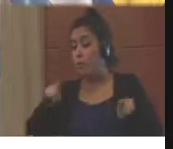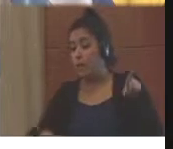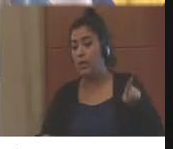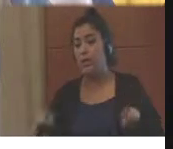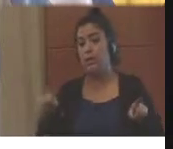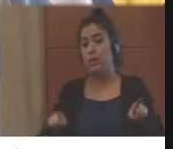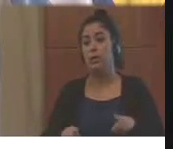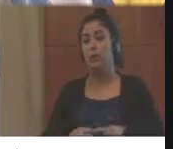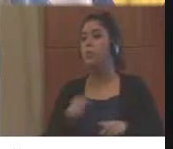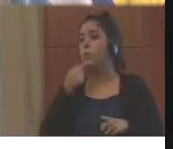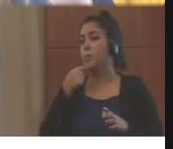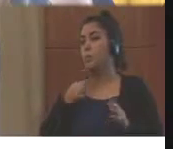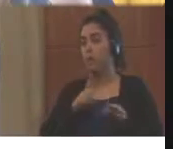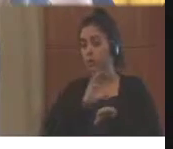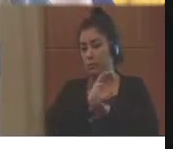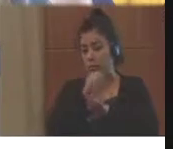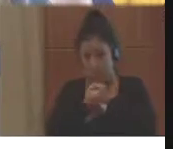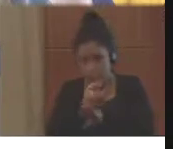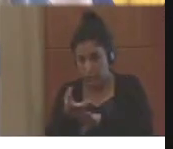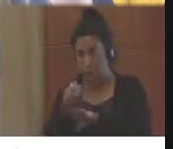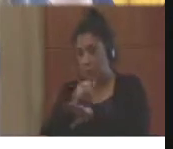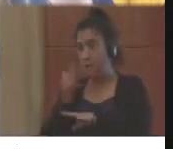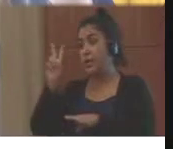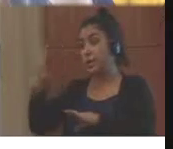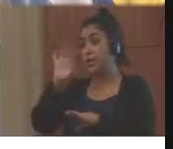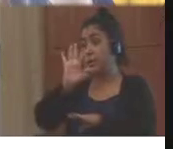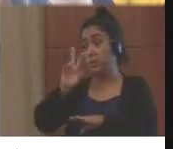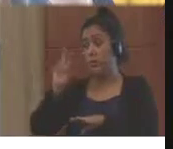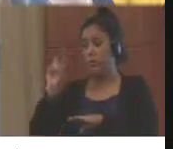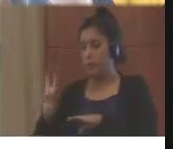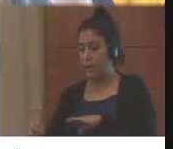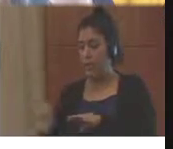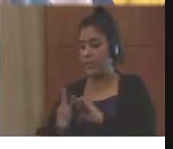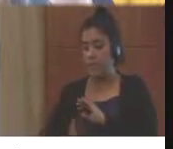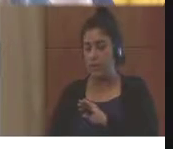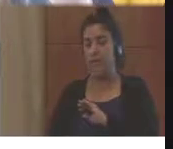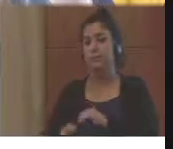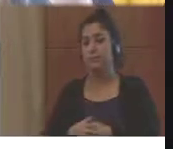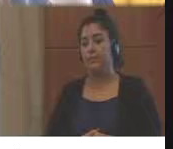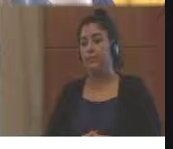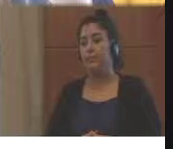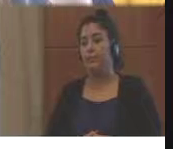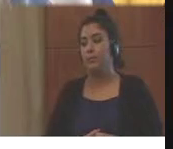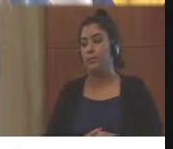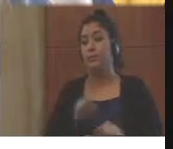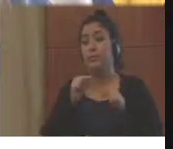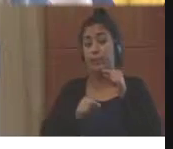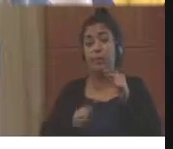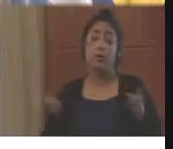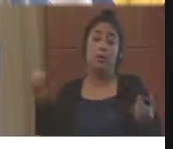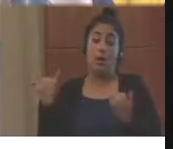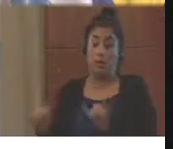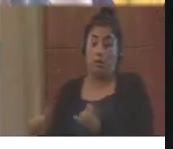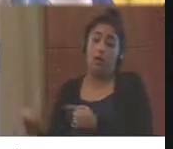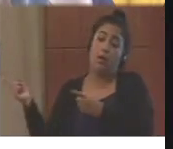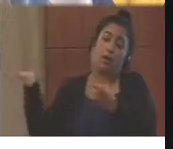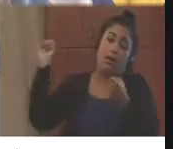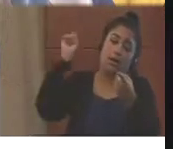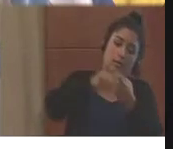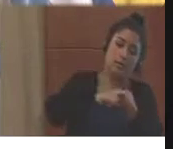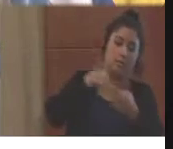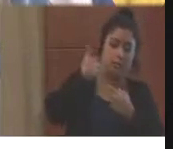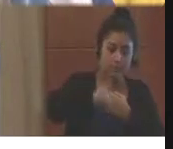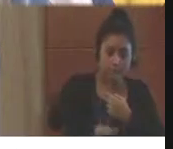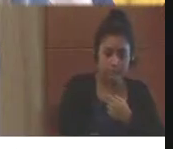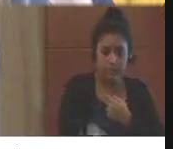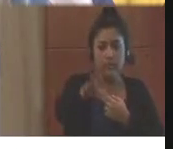in this context, and wish to announce that from now until Sendai, We will be increasing our